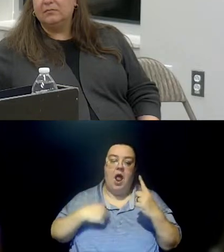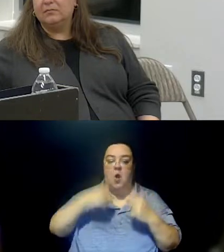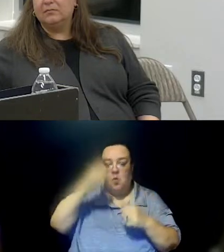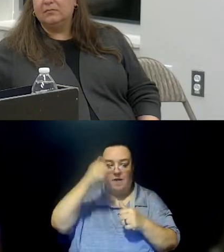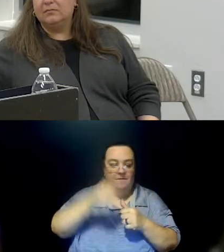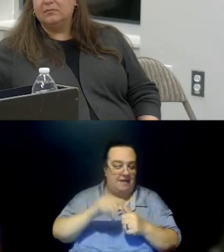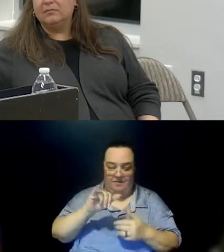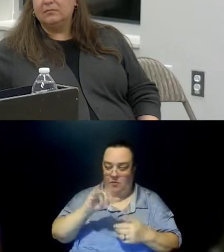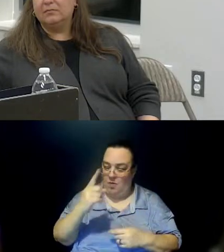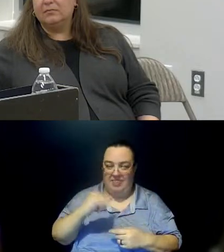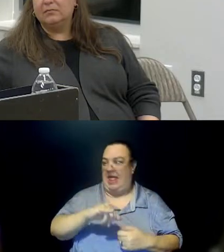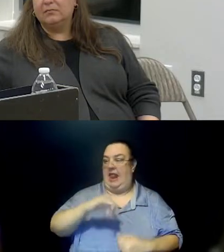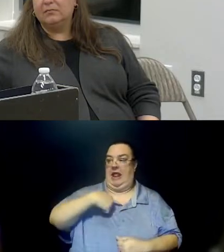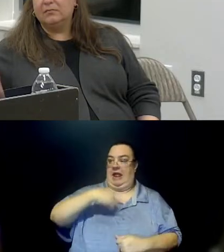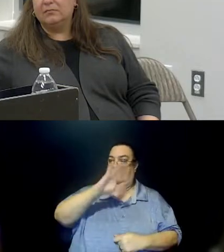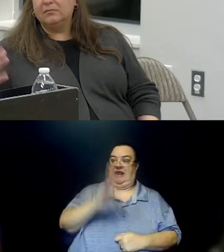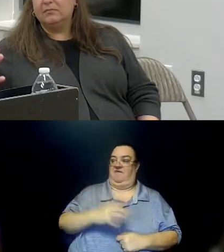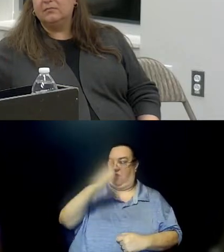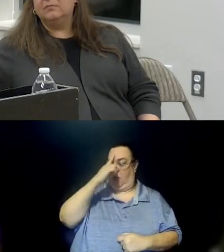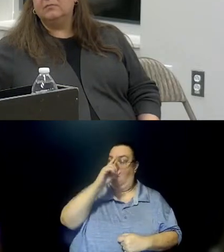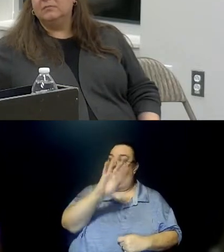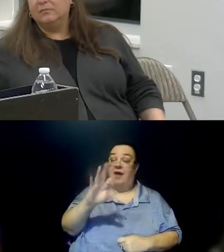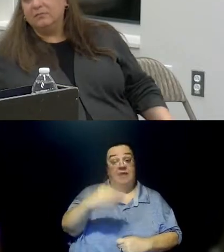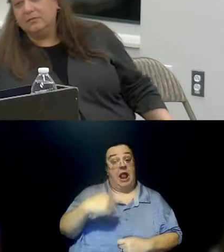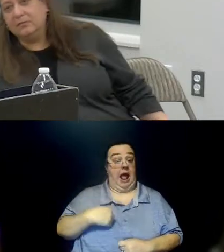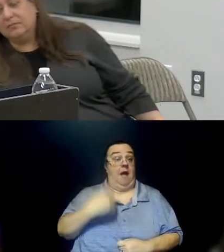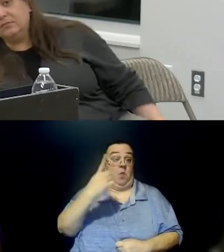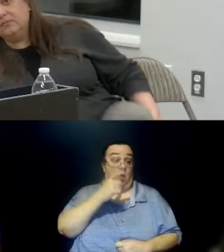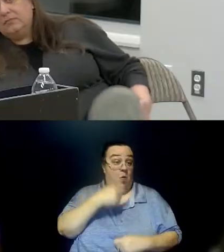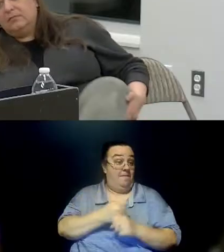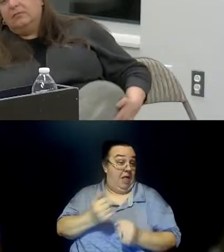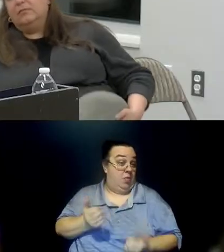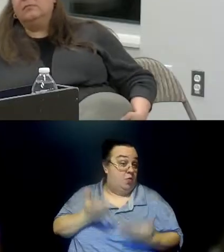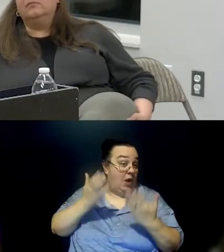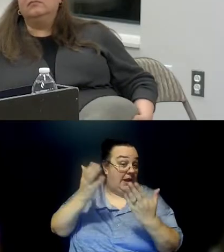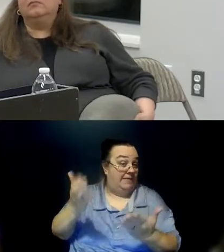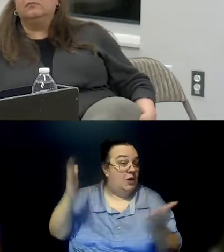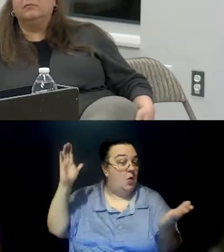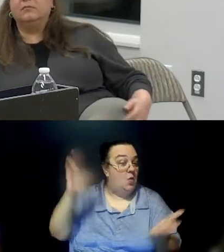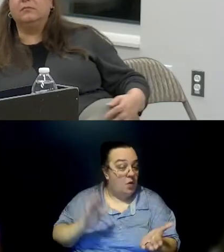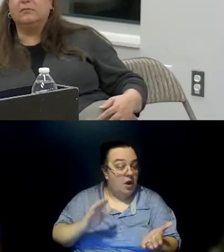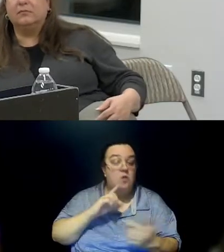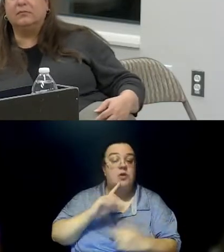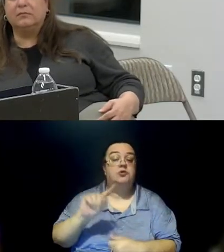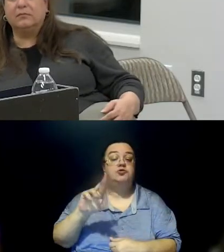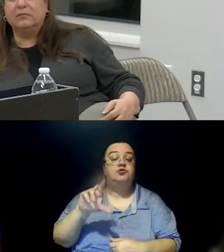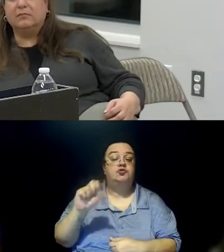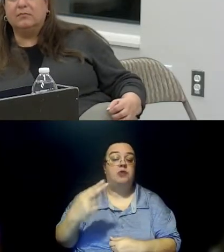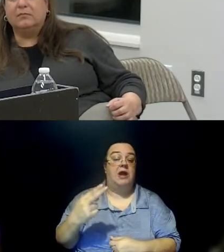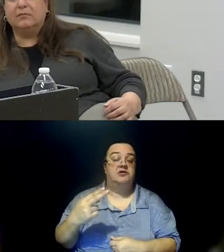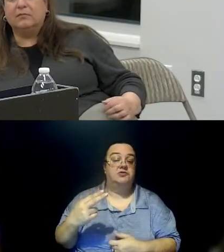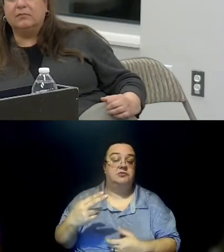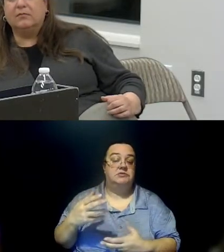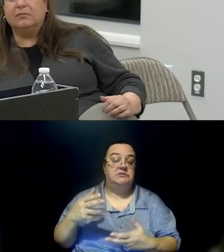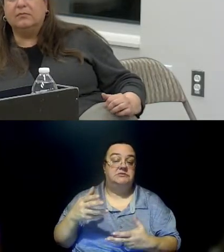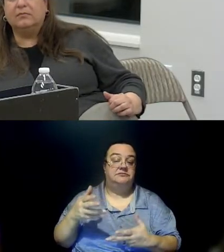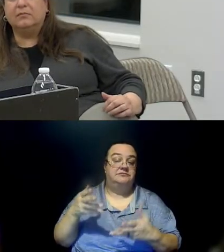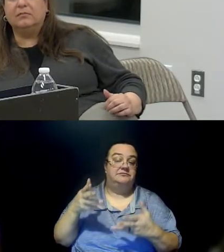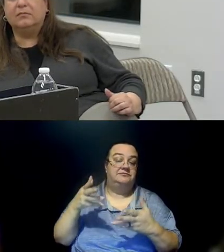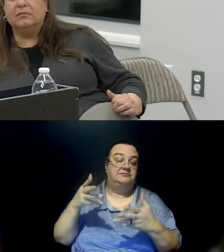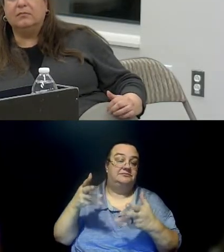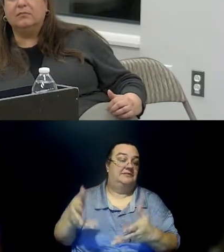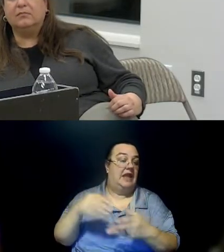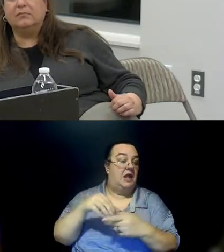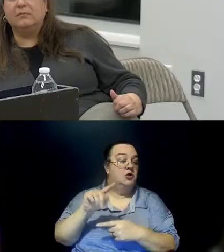me, and I was the one that recommended we do that, was trash was sitting in trash trucks